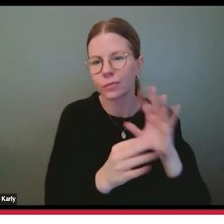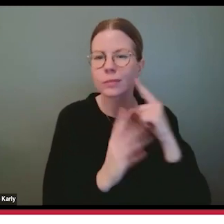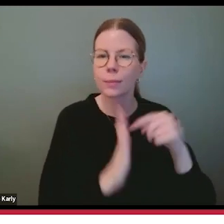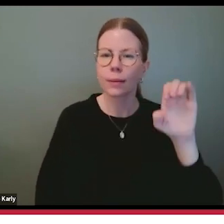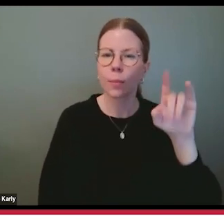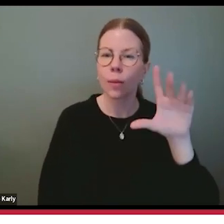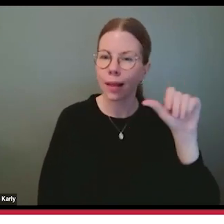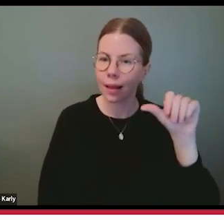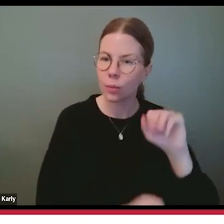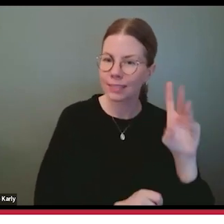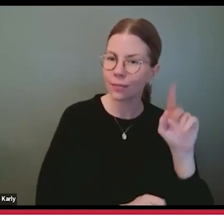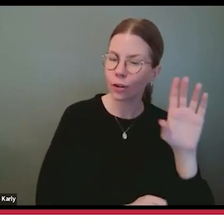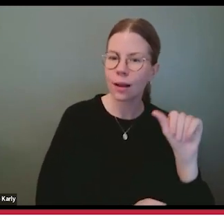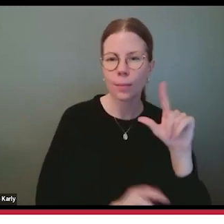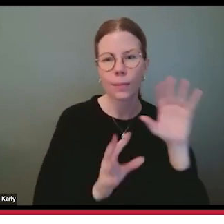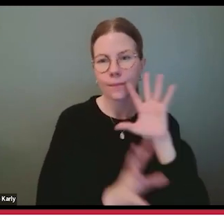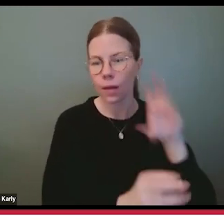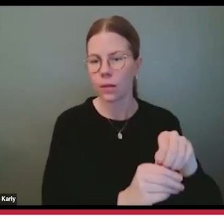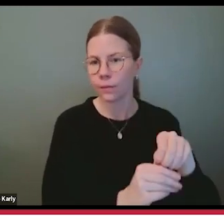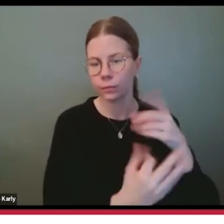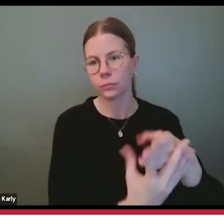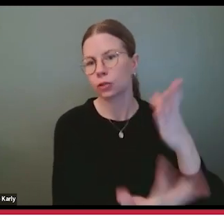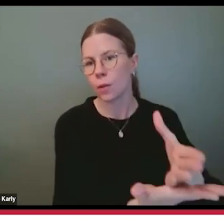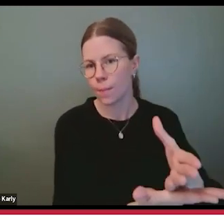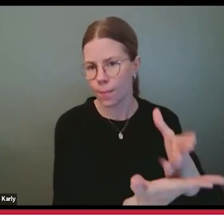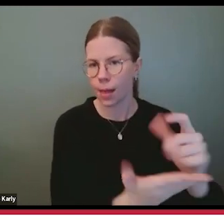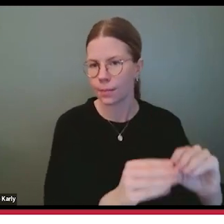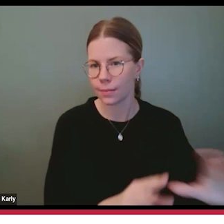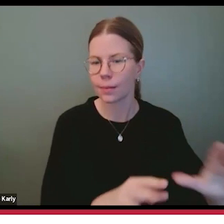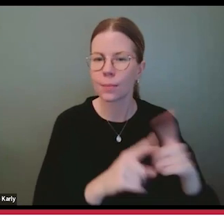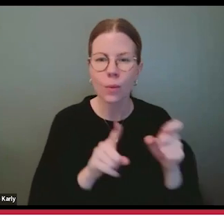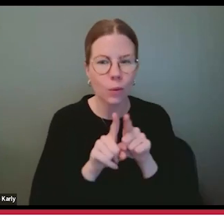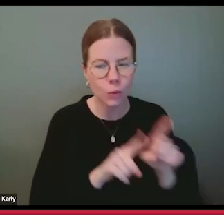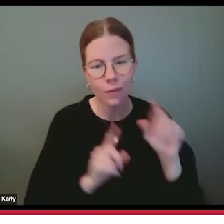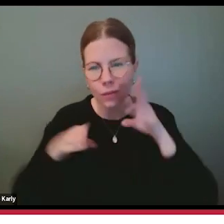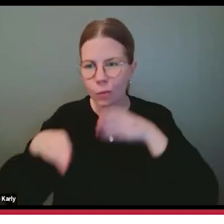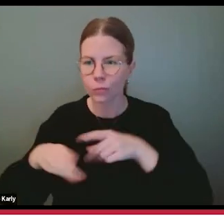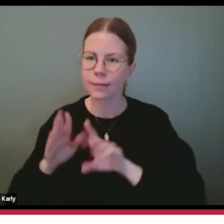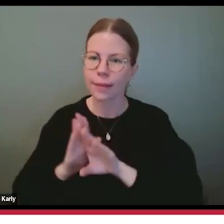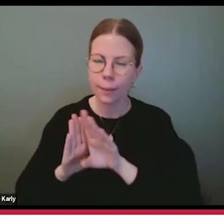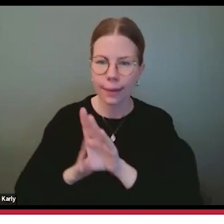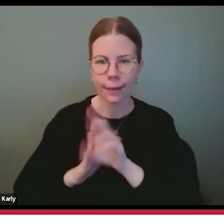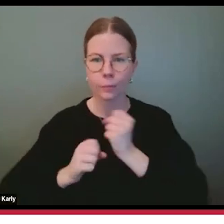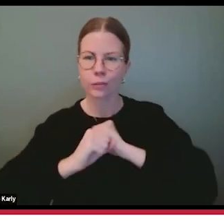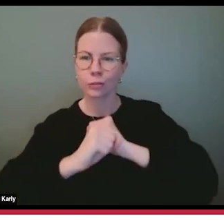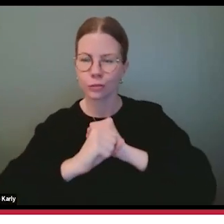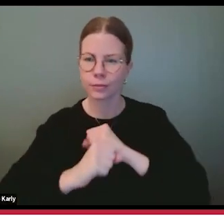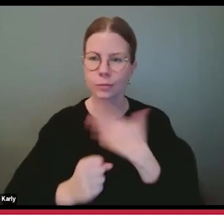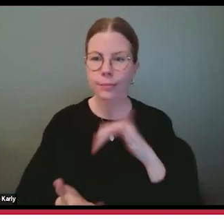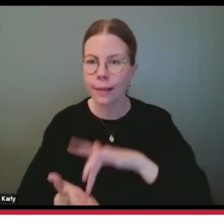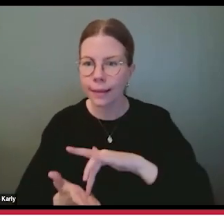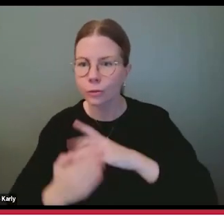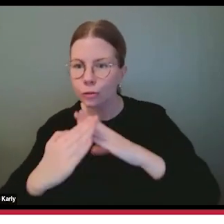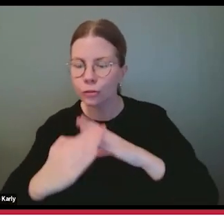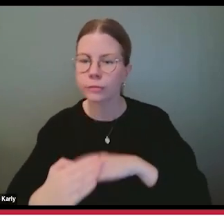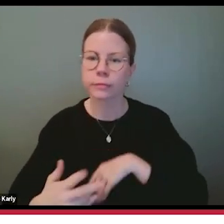But I think we also really have to be faster at developing countermeasures and at setting up public health